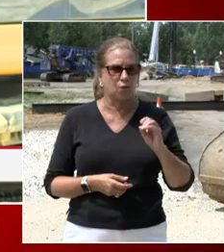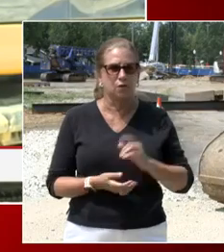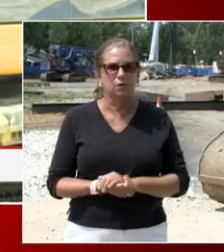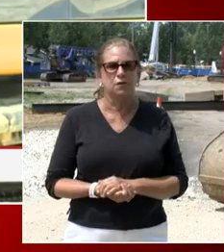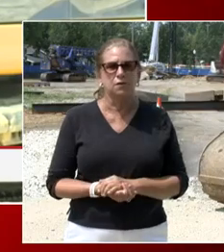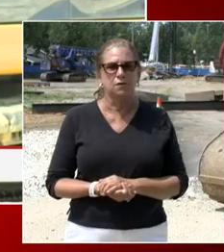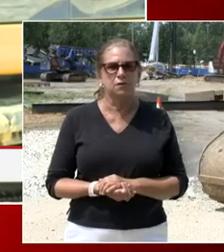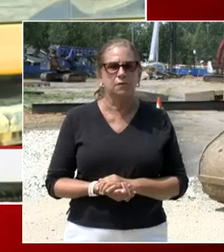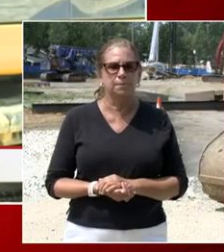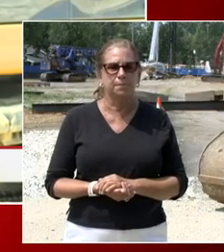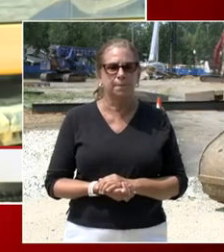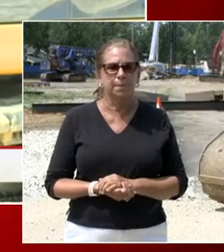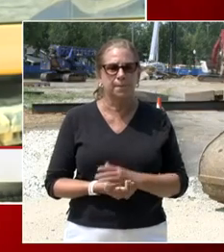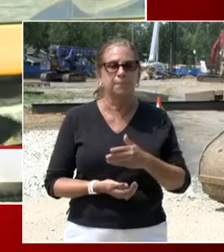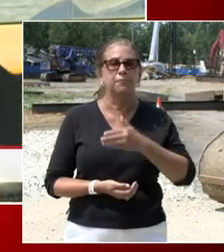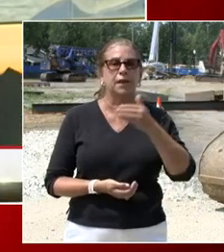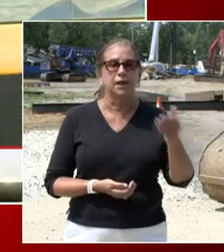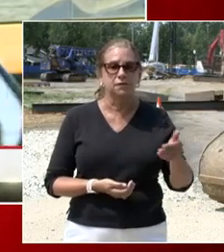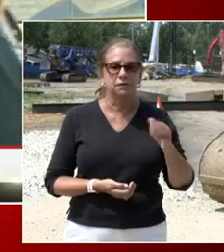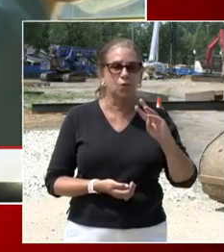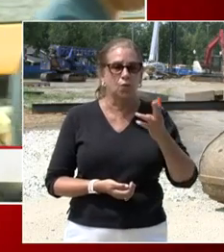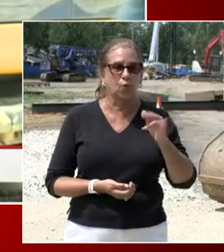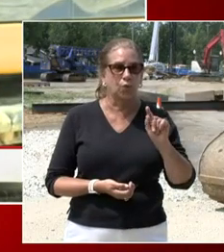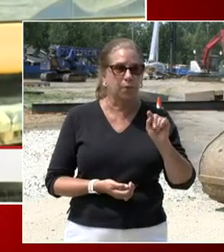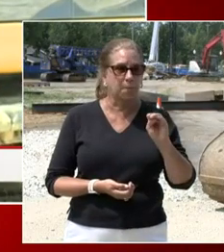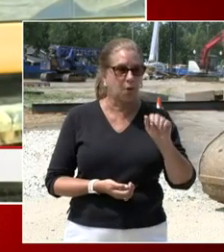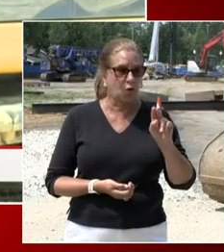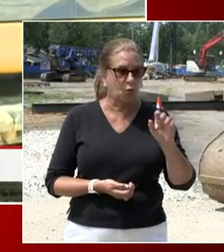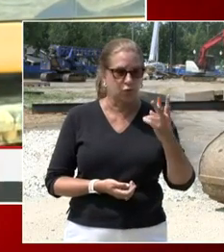will turn some dirt. John.